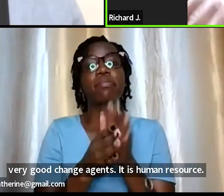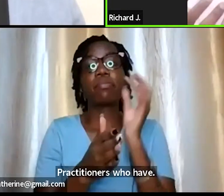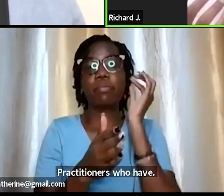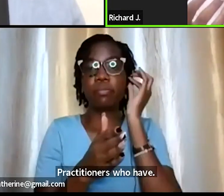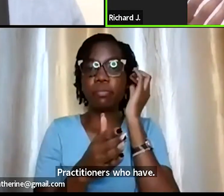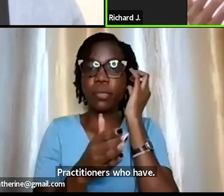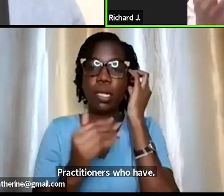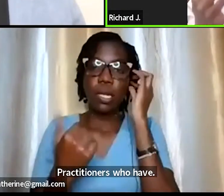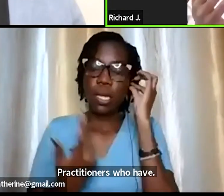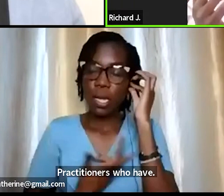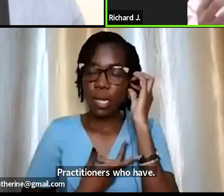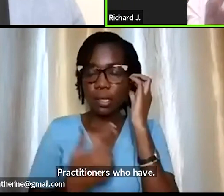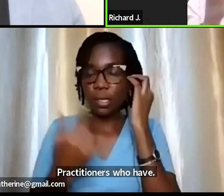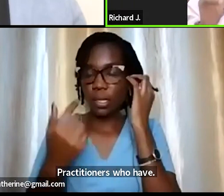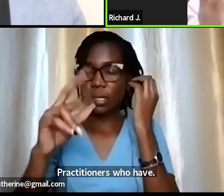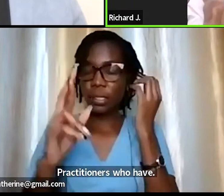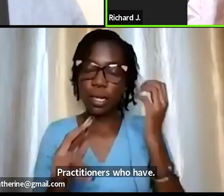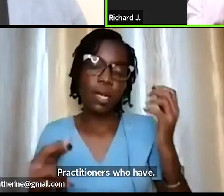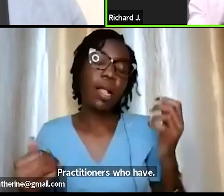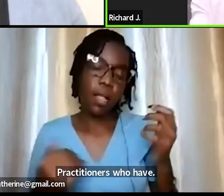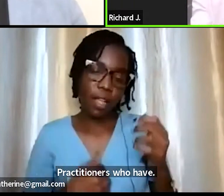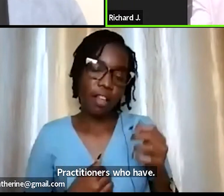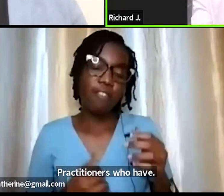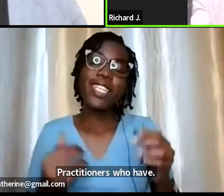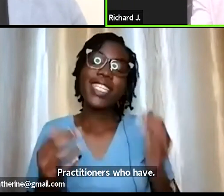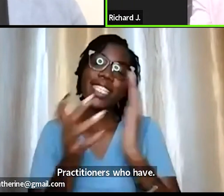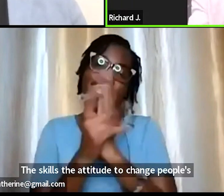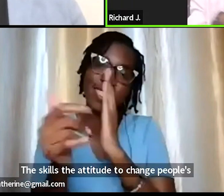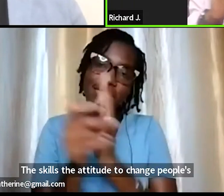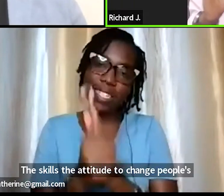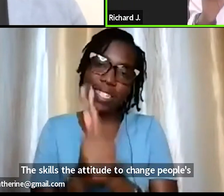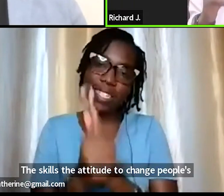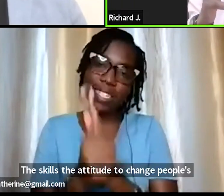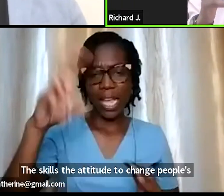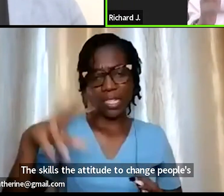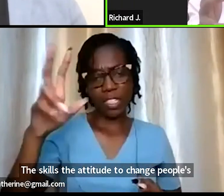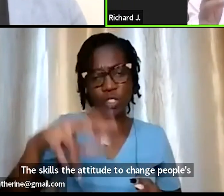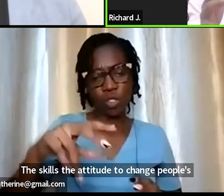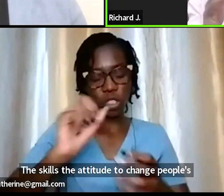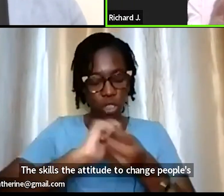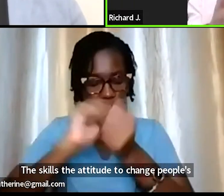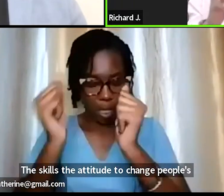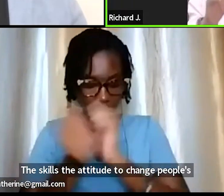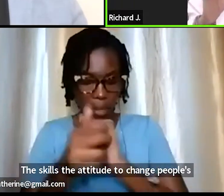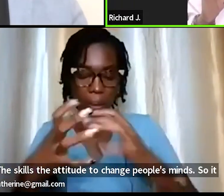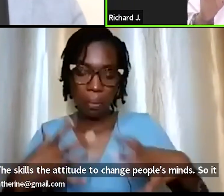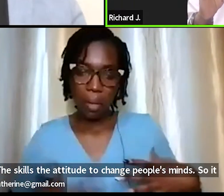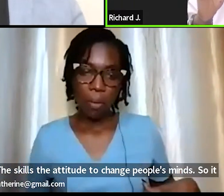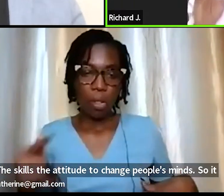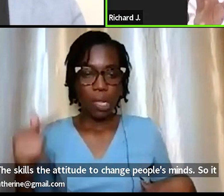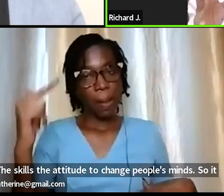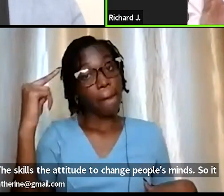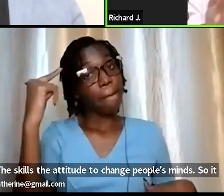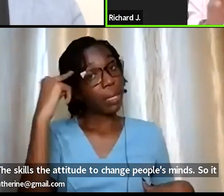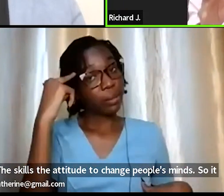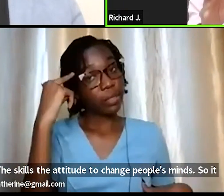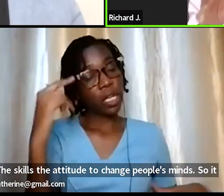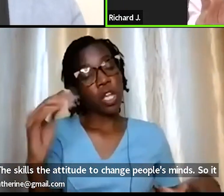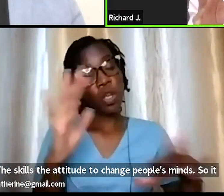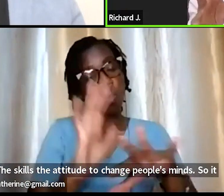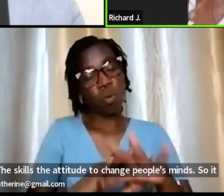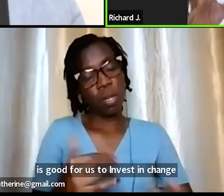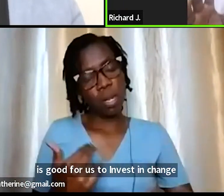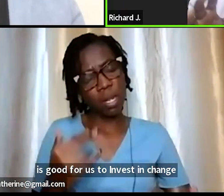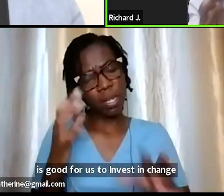the skills, the attitude to change people's minds. So it is good for us to invest in